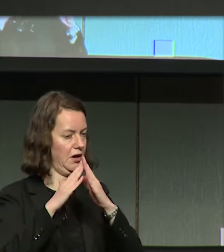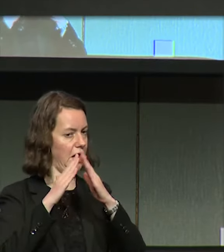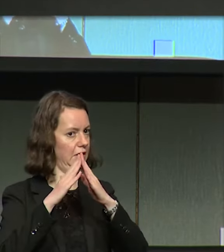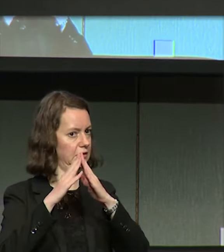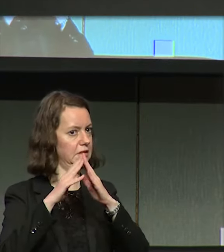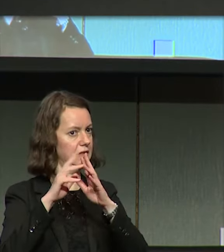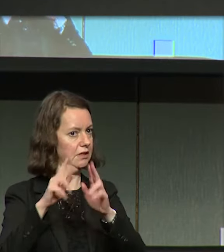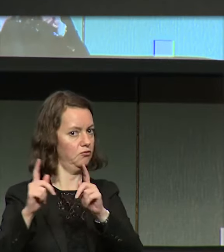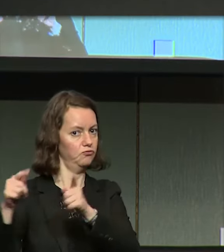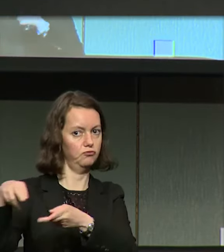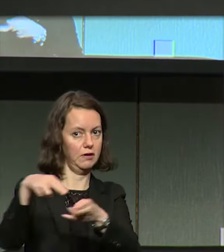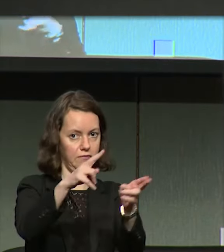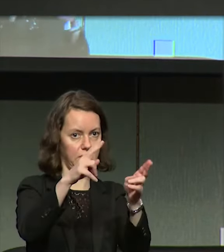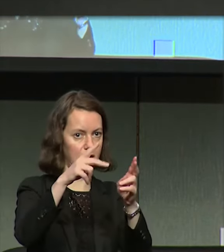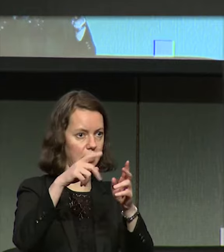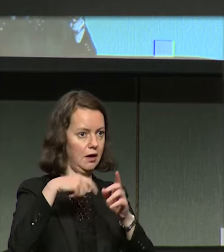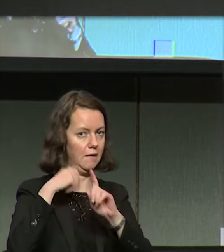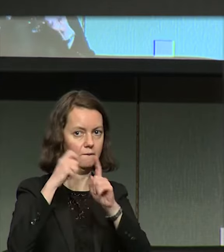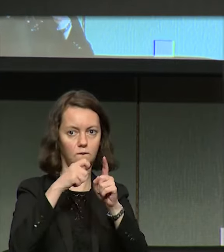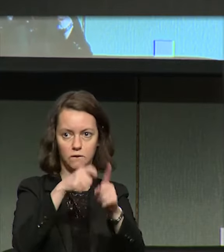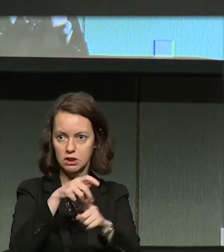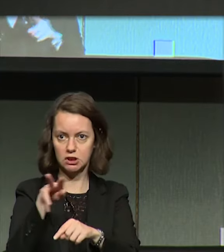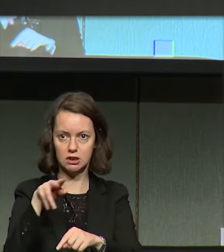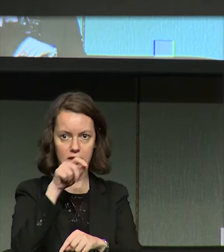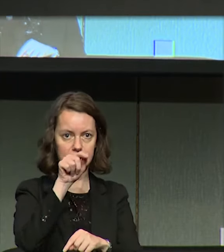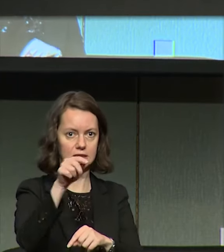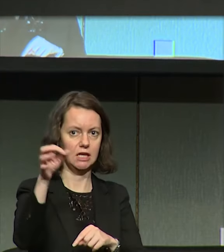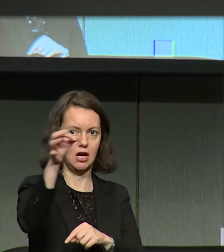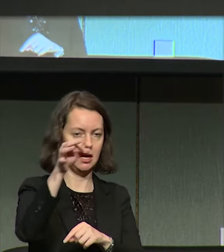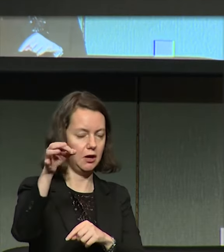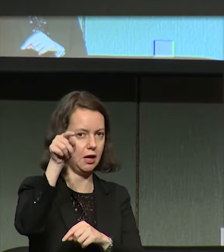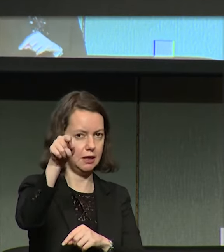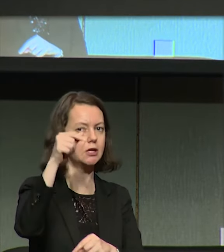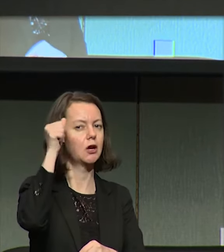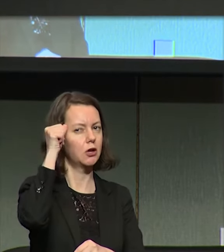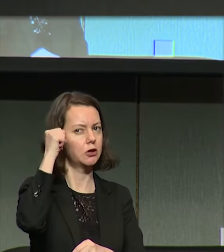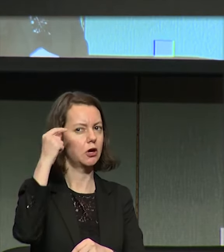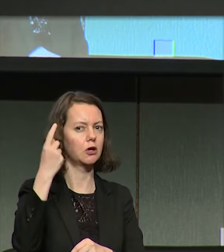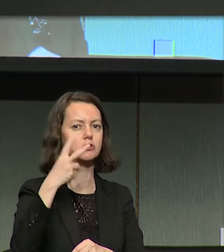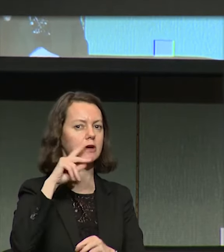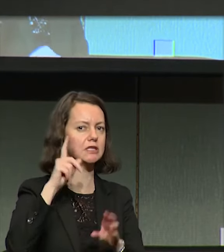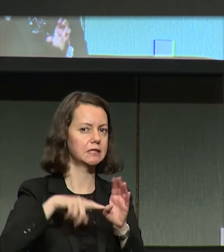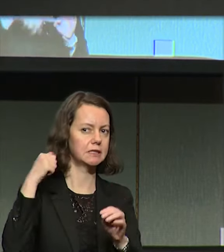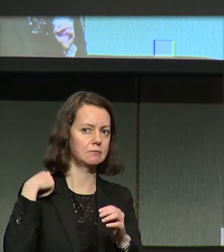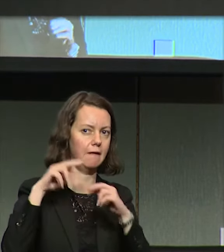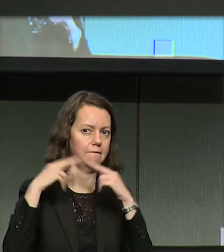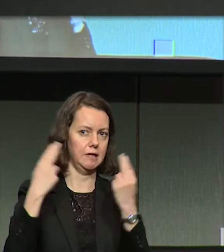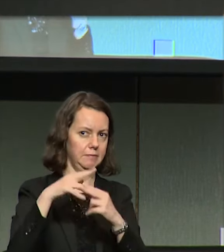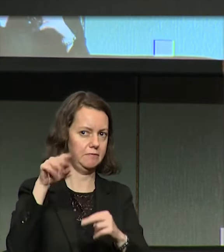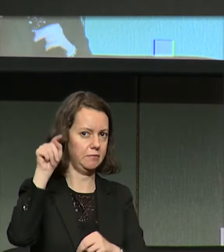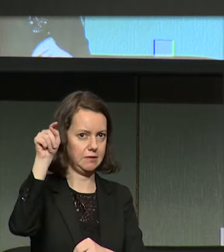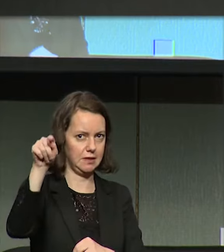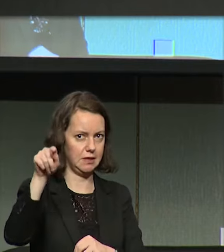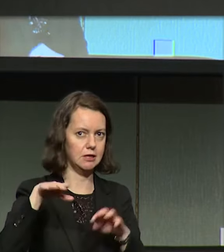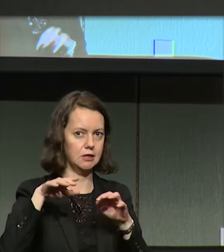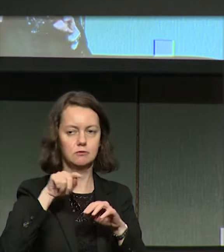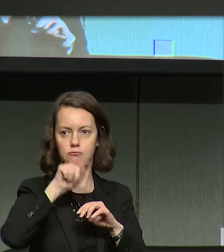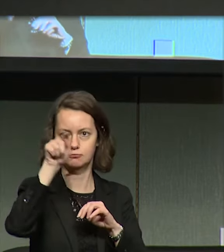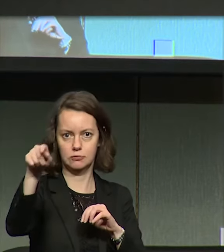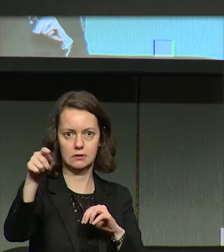and I've got my fishing line in, I look across, I see Paddy's Island, and I know that within the last 200 years some of my ancestors were slaughtered across